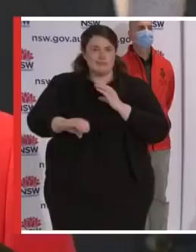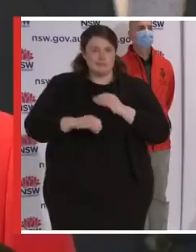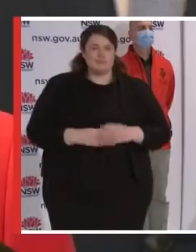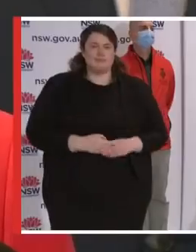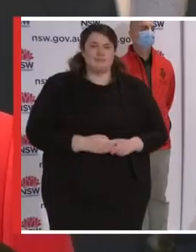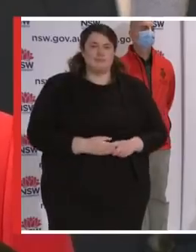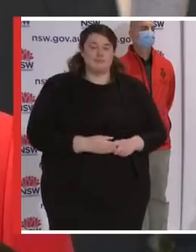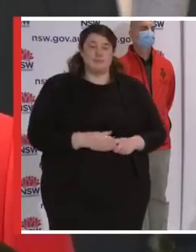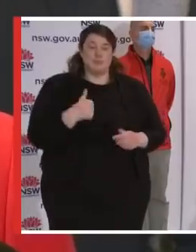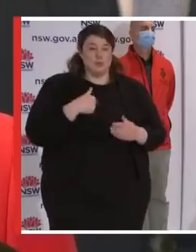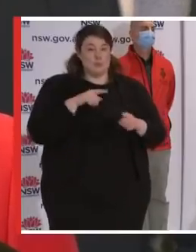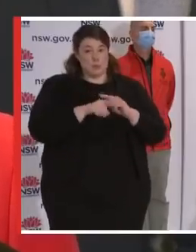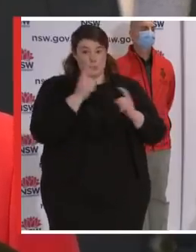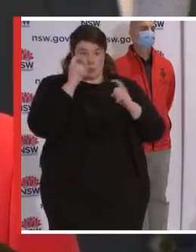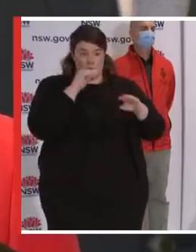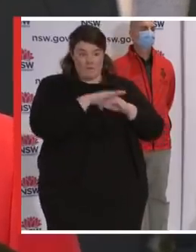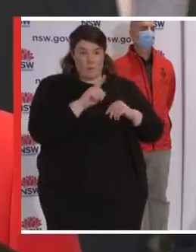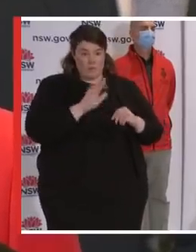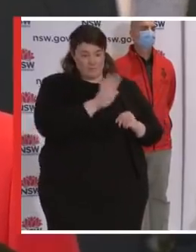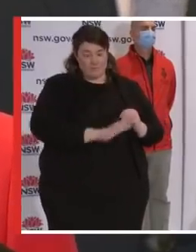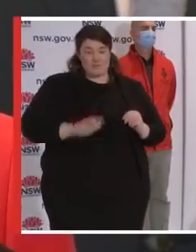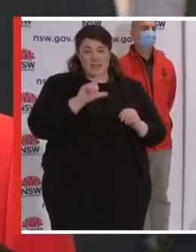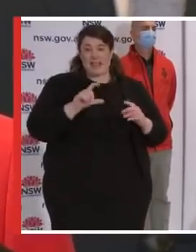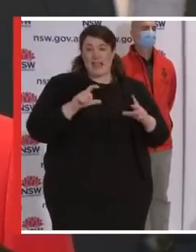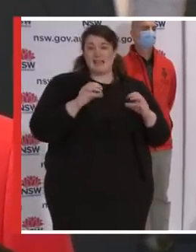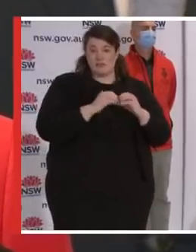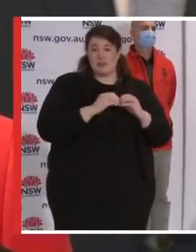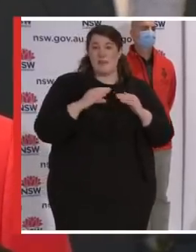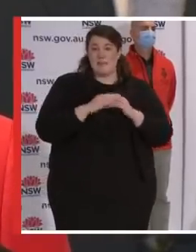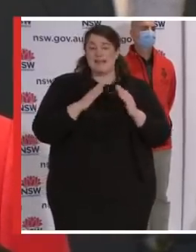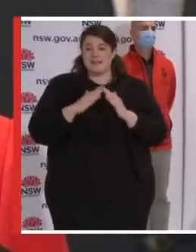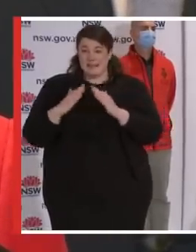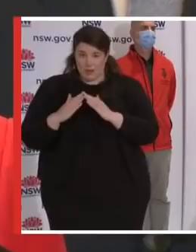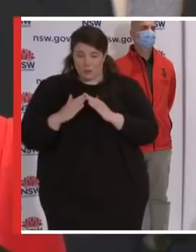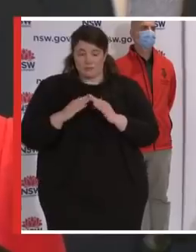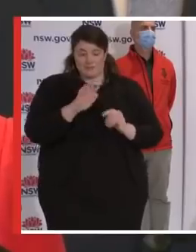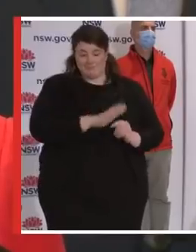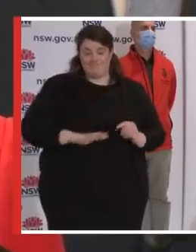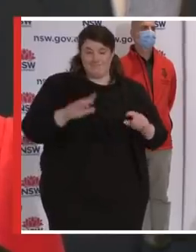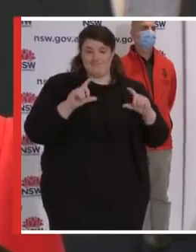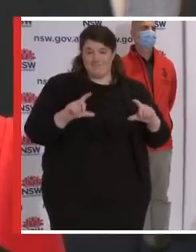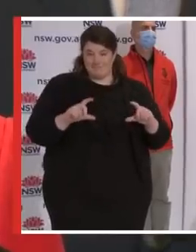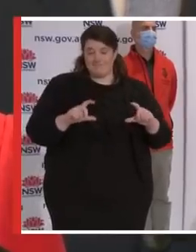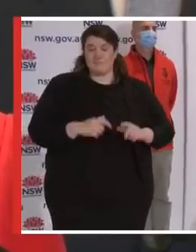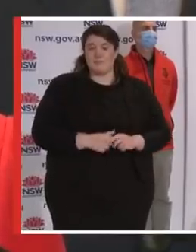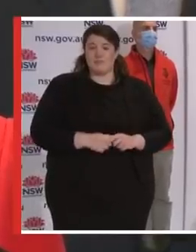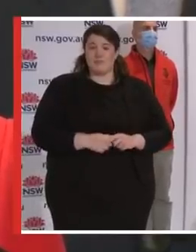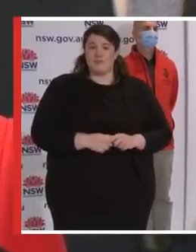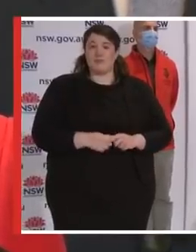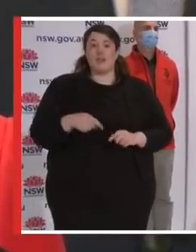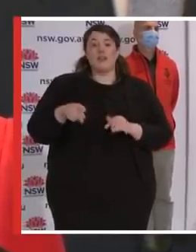most concerned about the Canterbury-Bankstown area, and also we're seeing stabilisation in Fairfield, but still